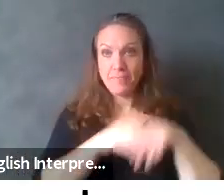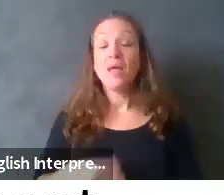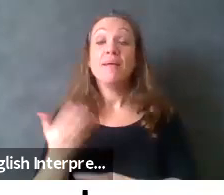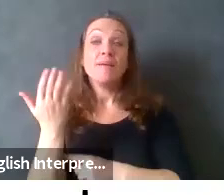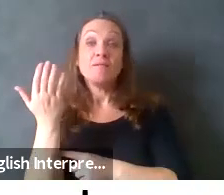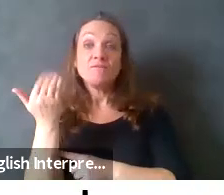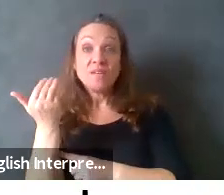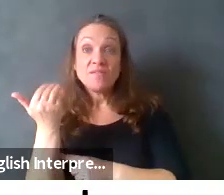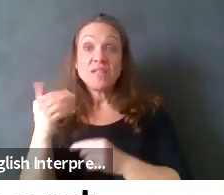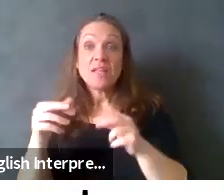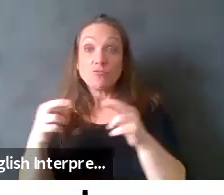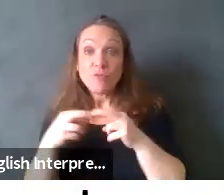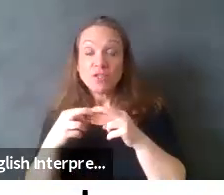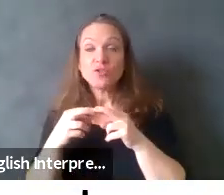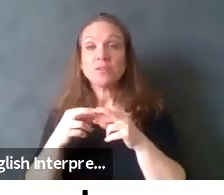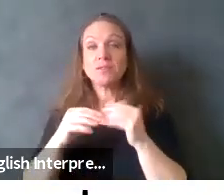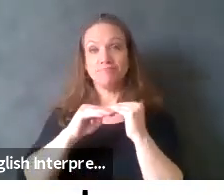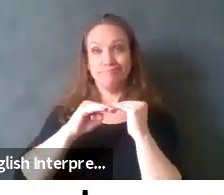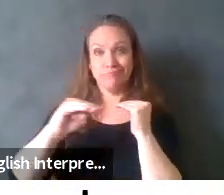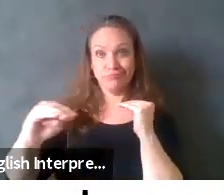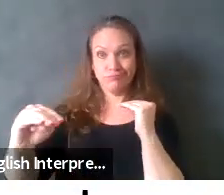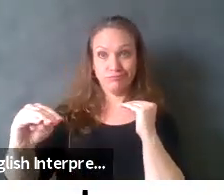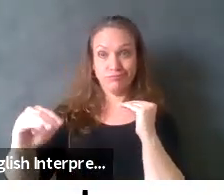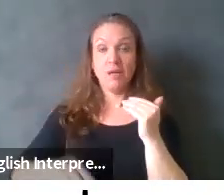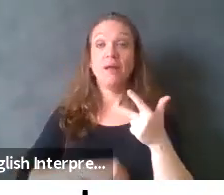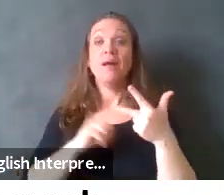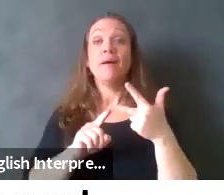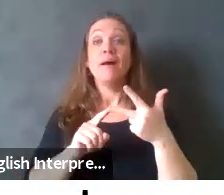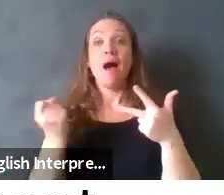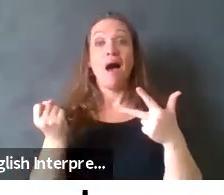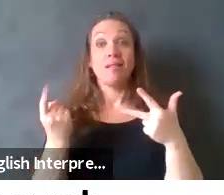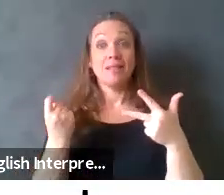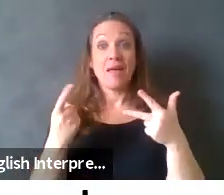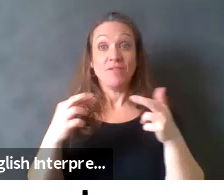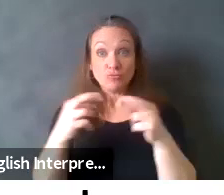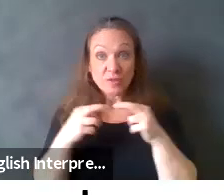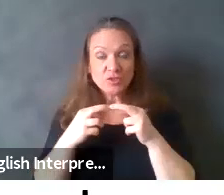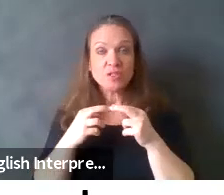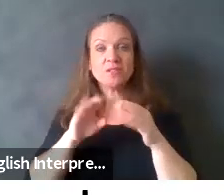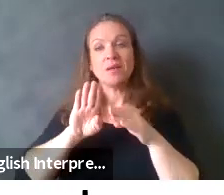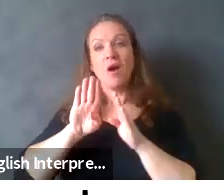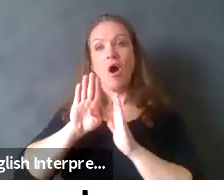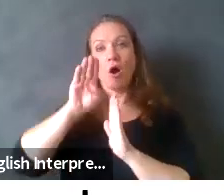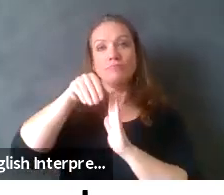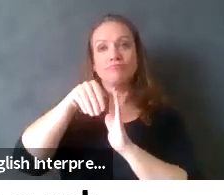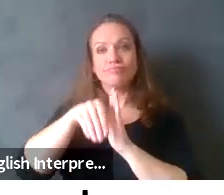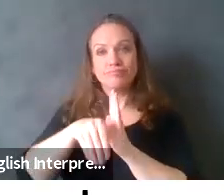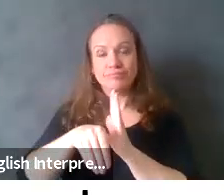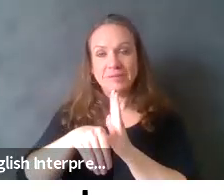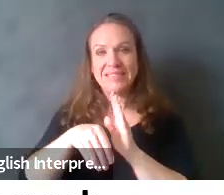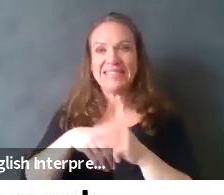staying somewhat the same, and 11 jurisdictions are trending downward. That's not so good